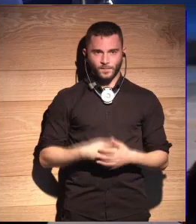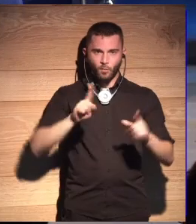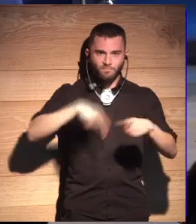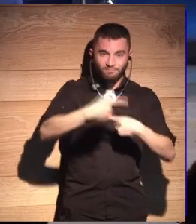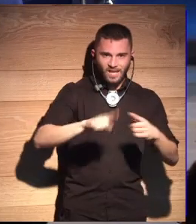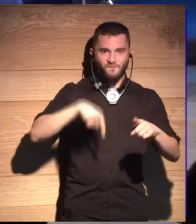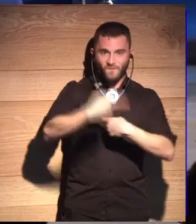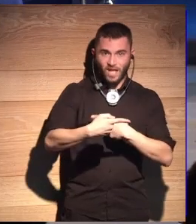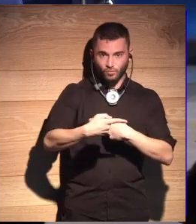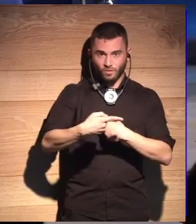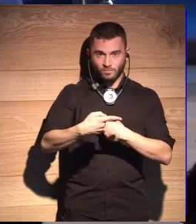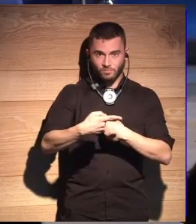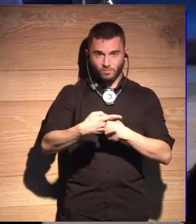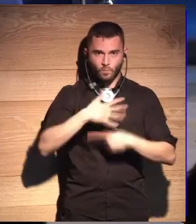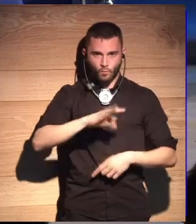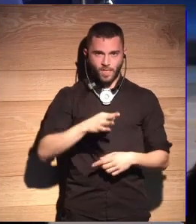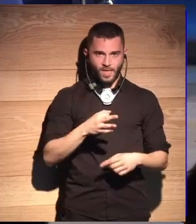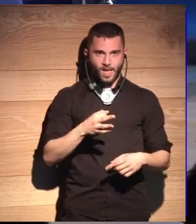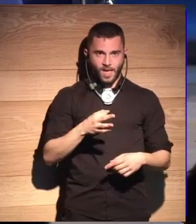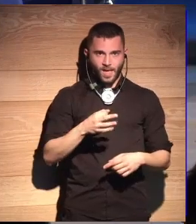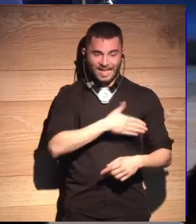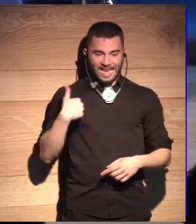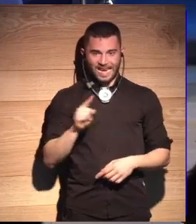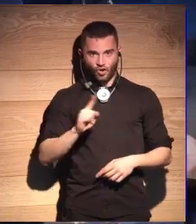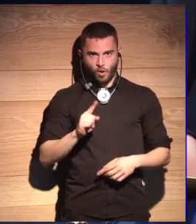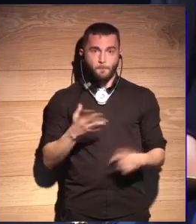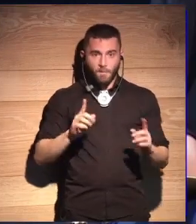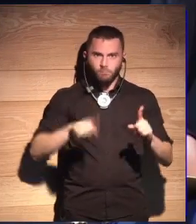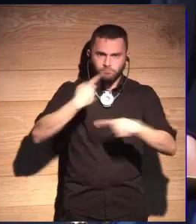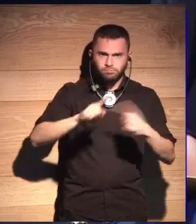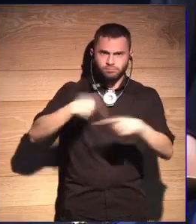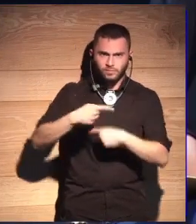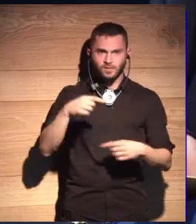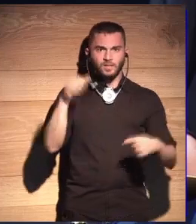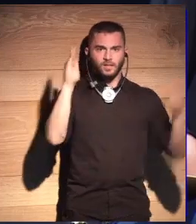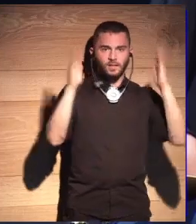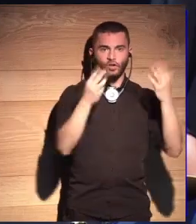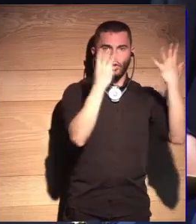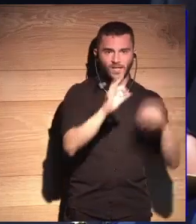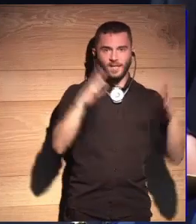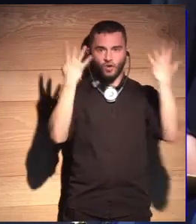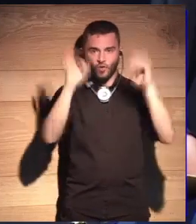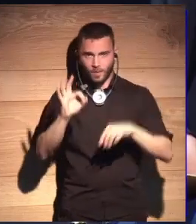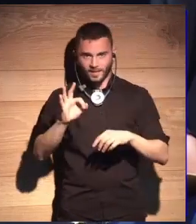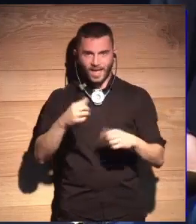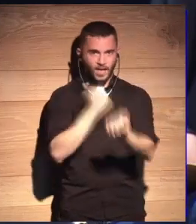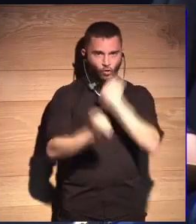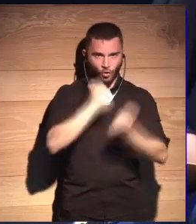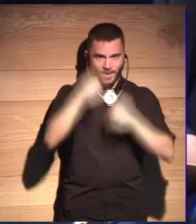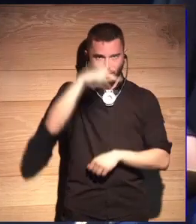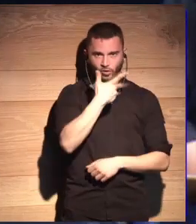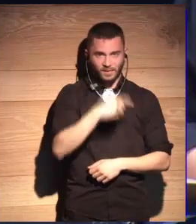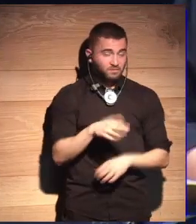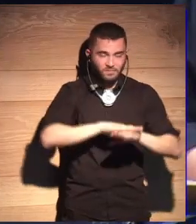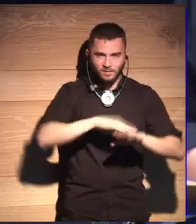side effect of the birth of what in the 80s and 90s was celebrated as the knowledge economy, which basically said that the purpose